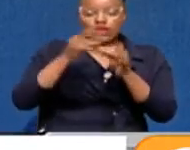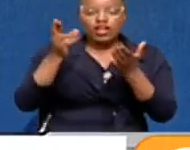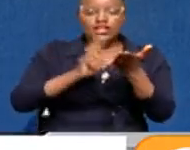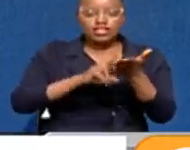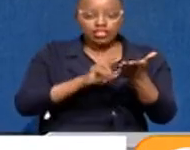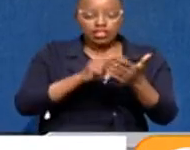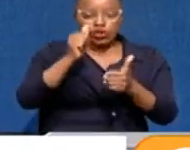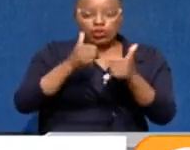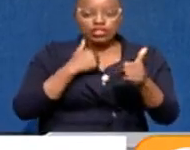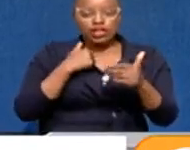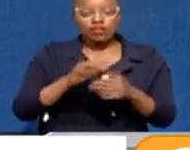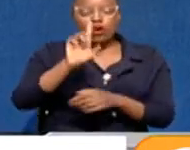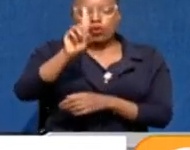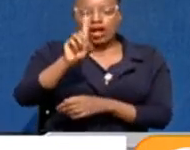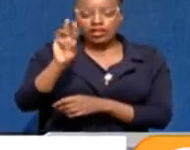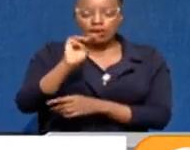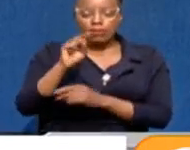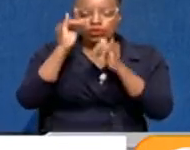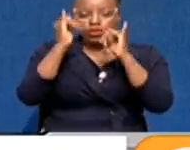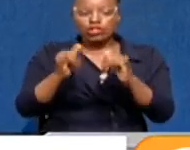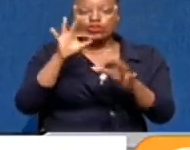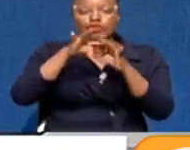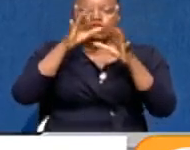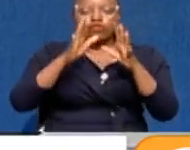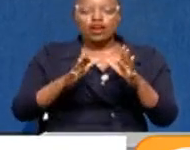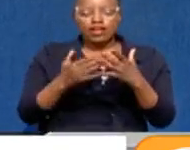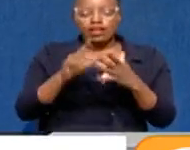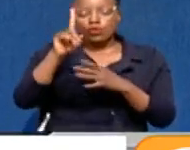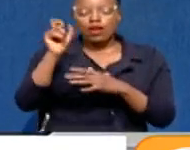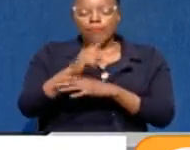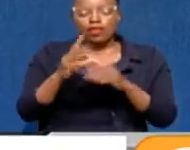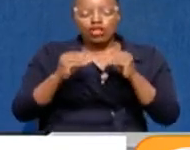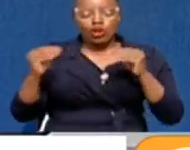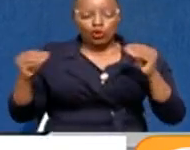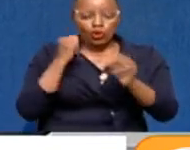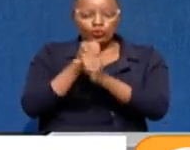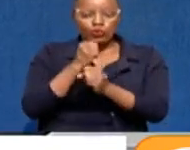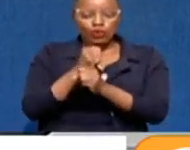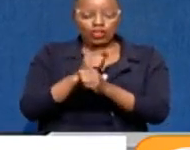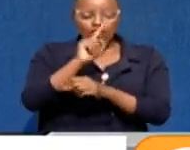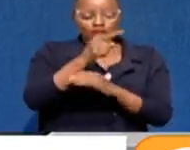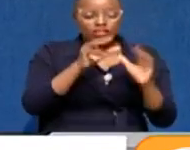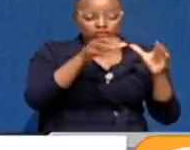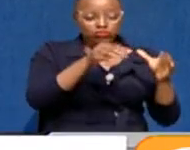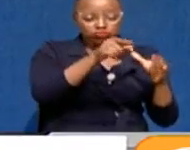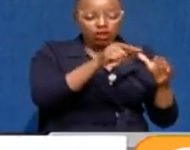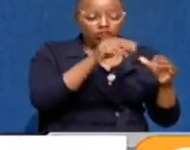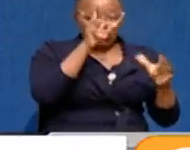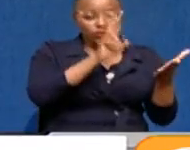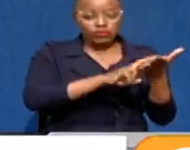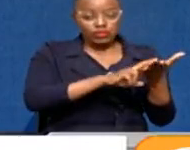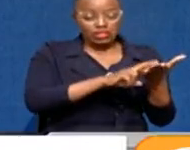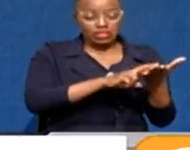registration that netted 1 million new voters in the month-long exercise. First phase of the voter registration